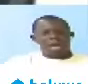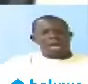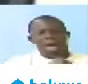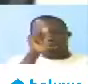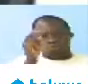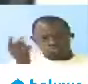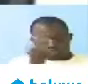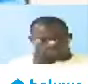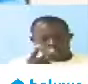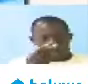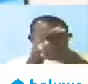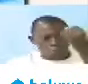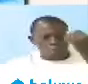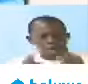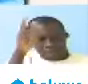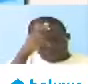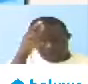Liberia. And